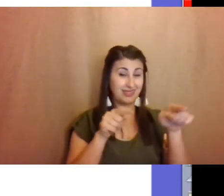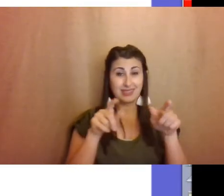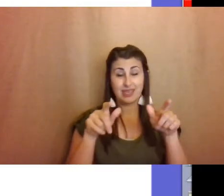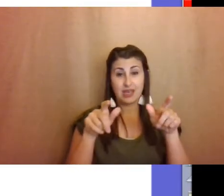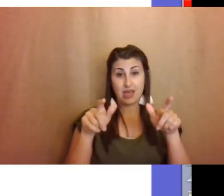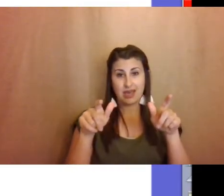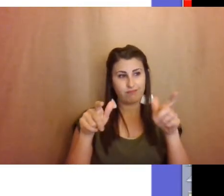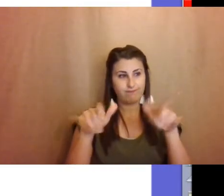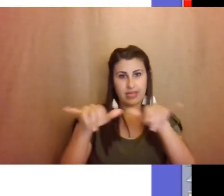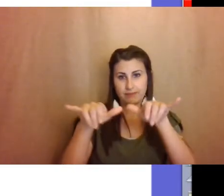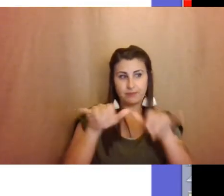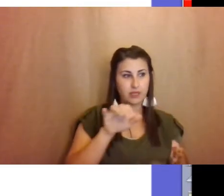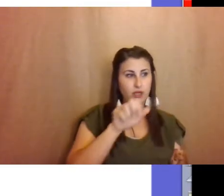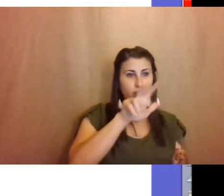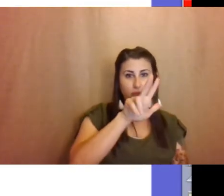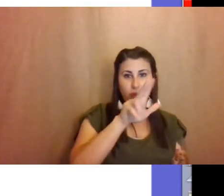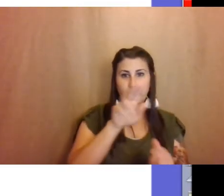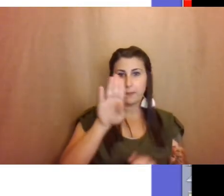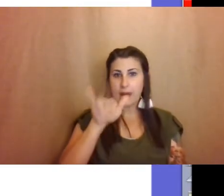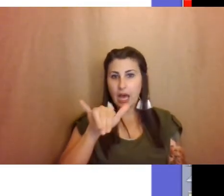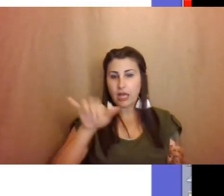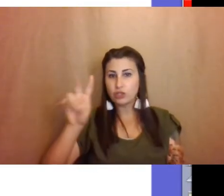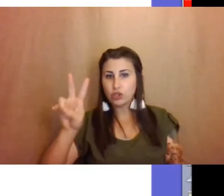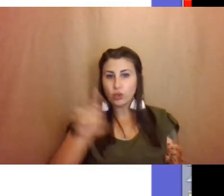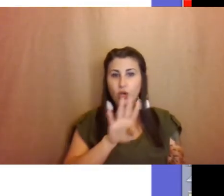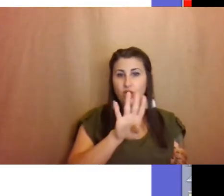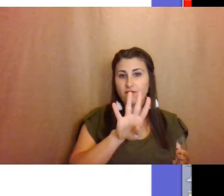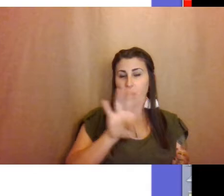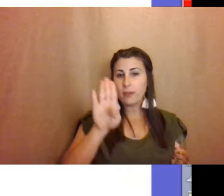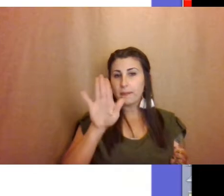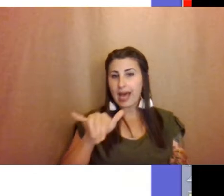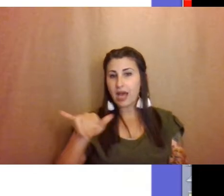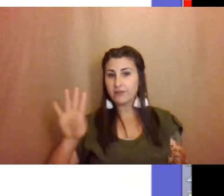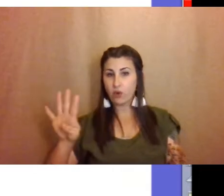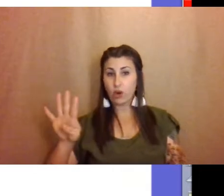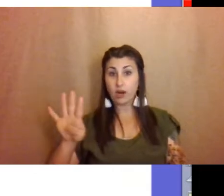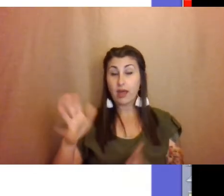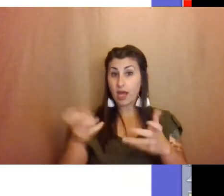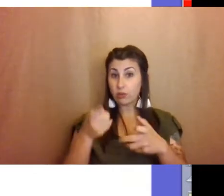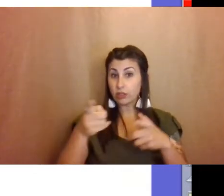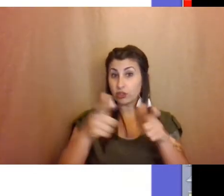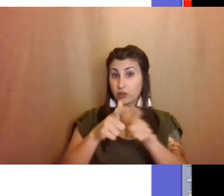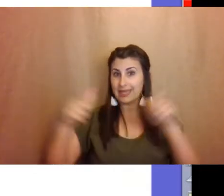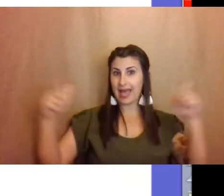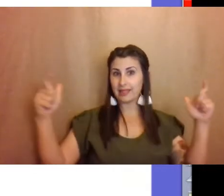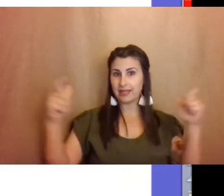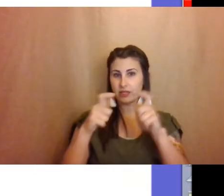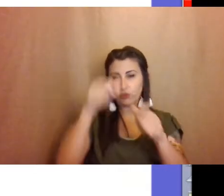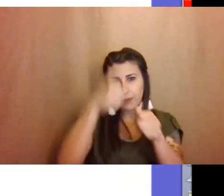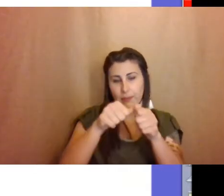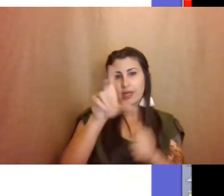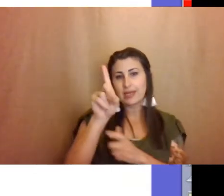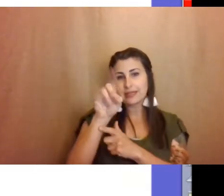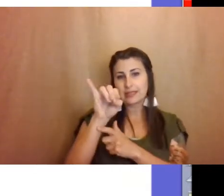a dimension like 3 by 2, 4 by 4, and I want you to dilate it. Remember, dilate means to make bigger